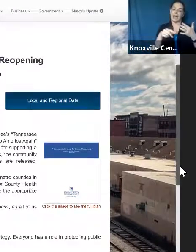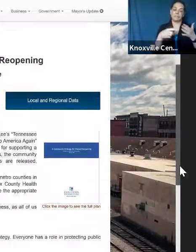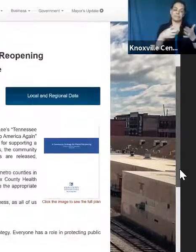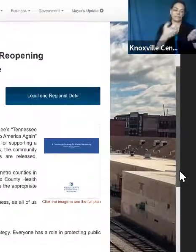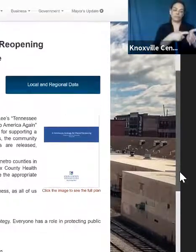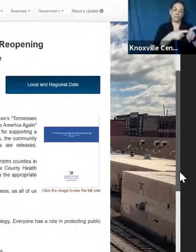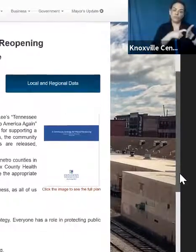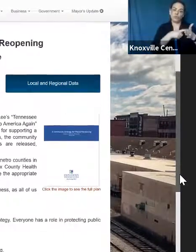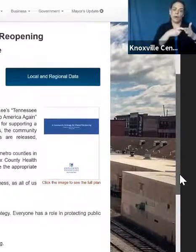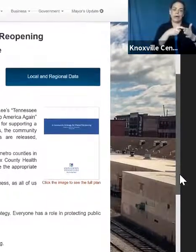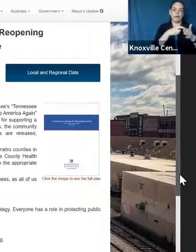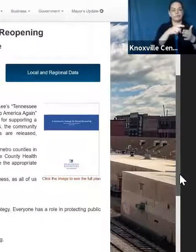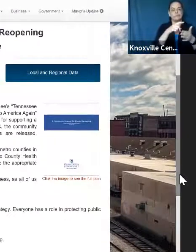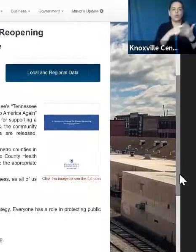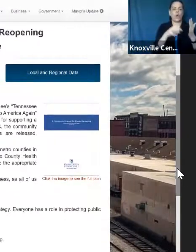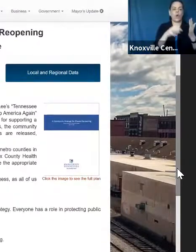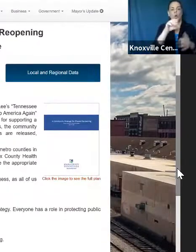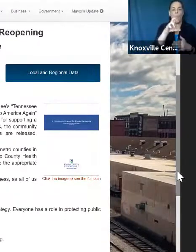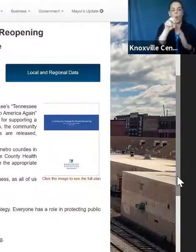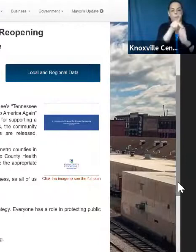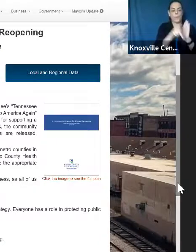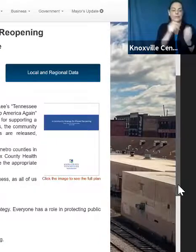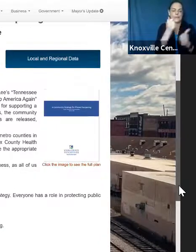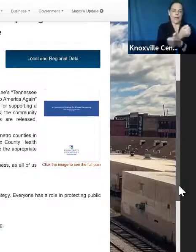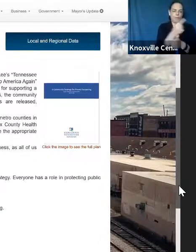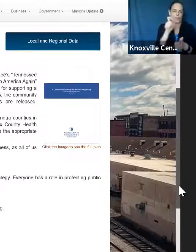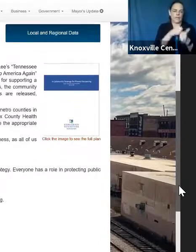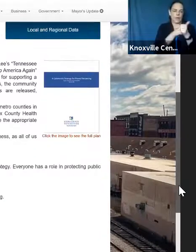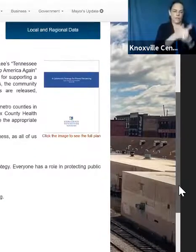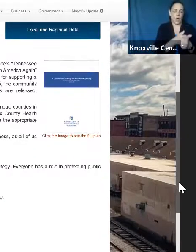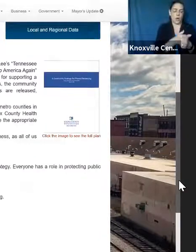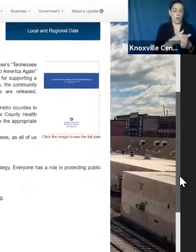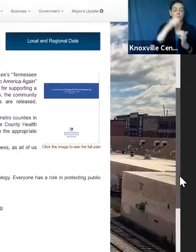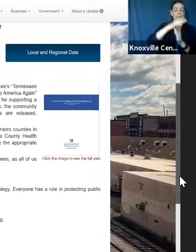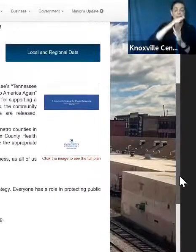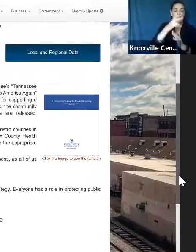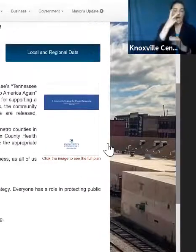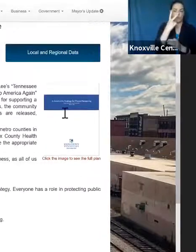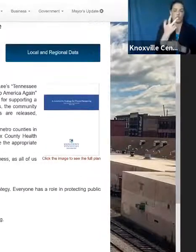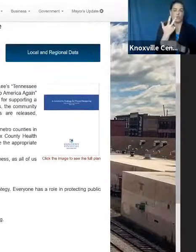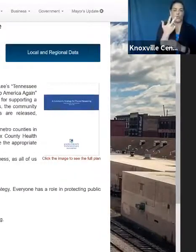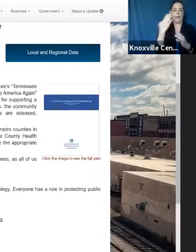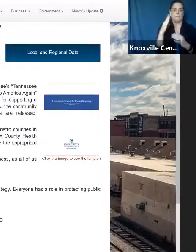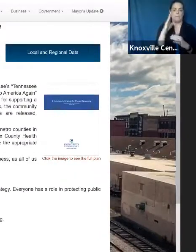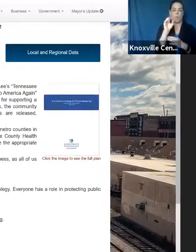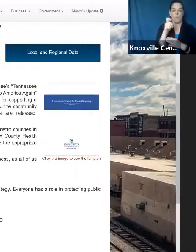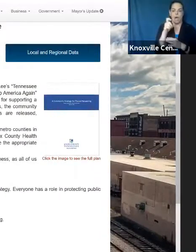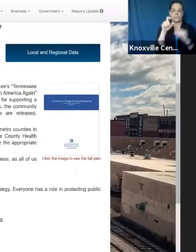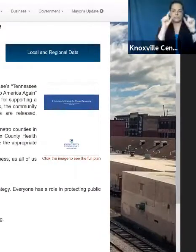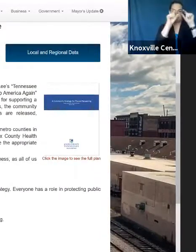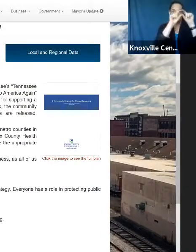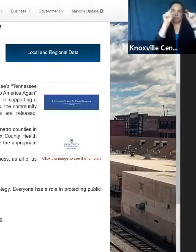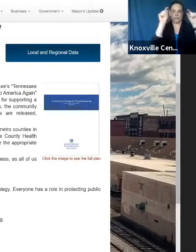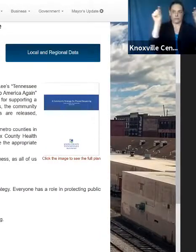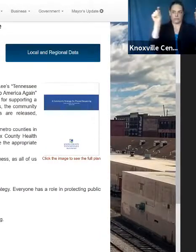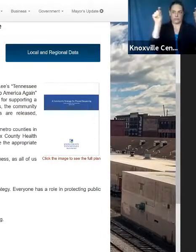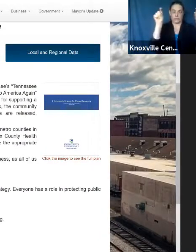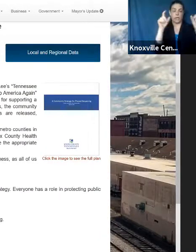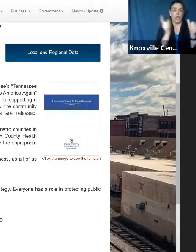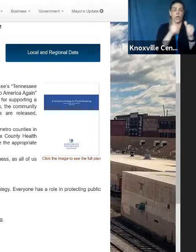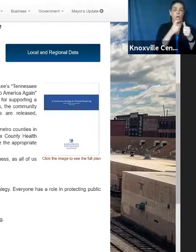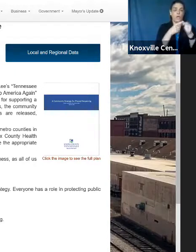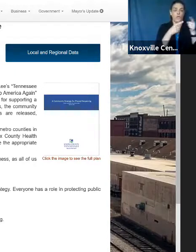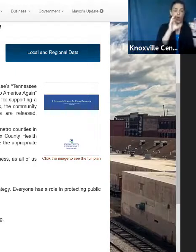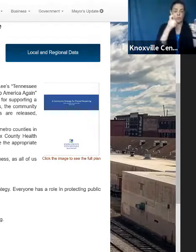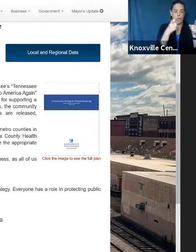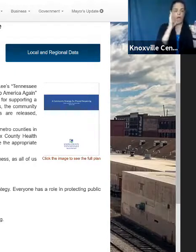following. At the top of this page, you will see 3 blue boxes. The first box takes you